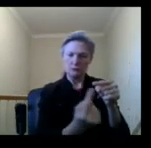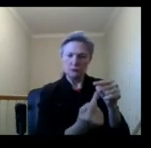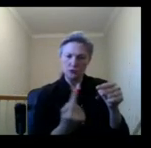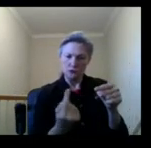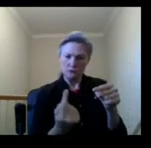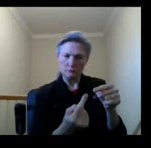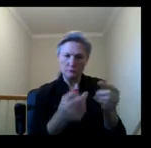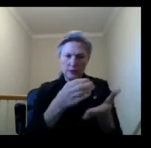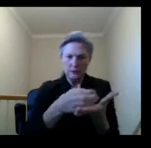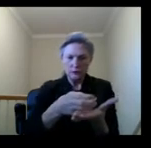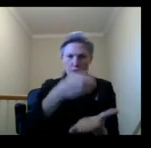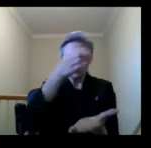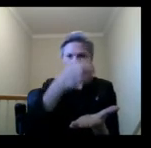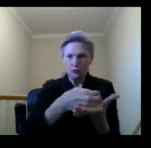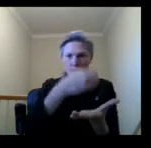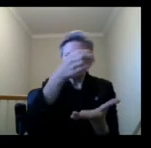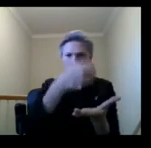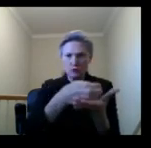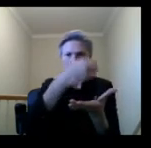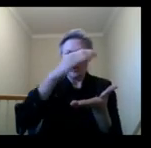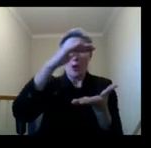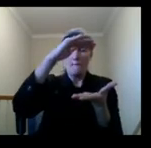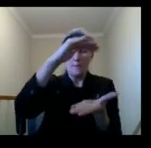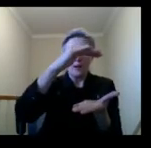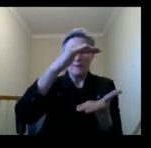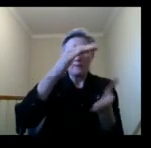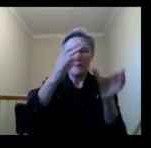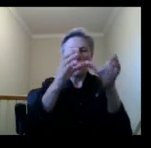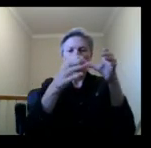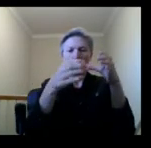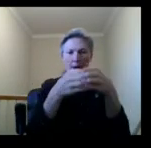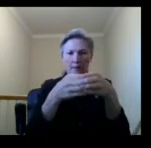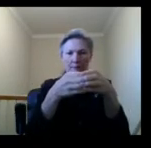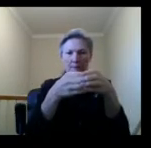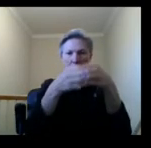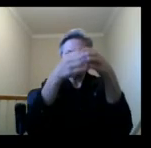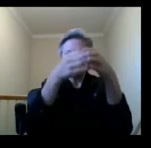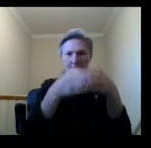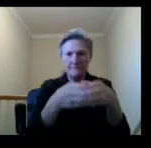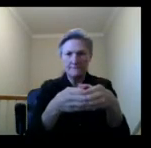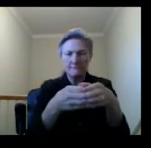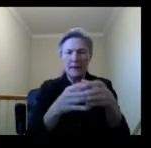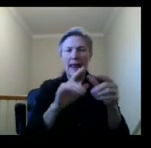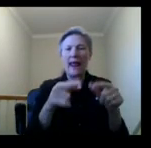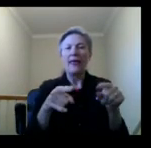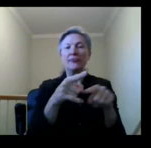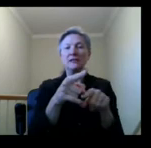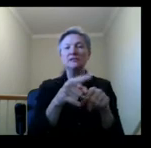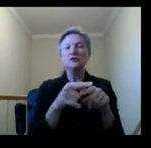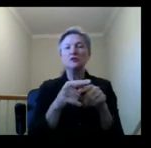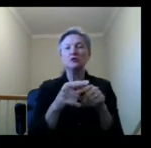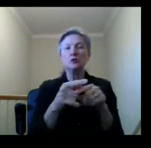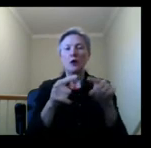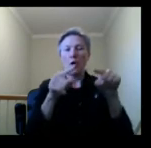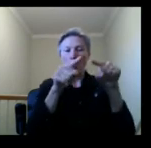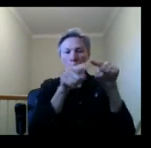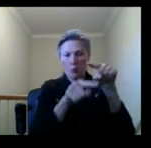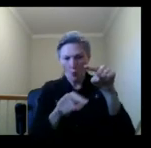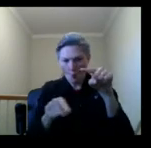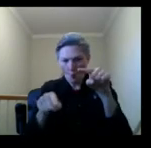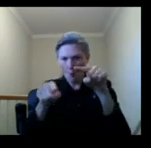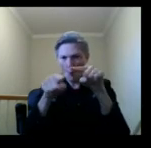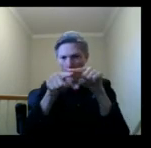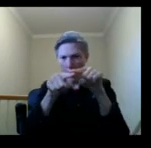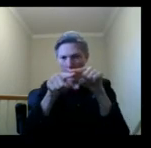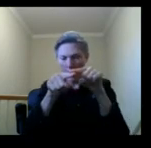Okay, so this is a cylinder, so a can of soup. And then this is also another example of a cylinder. So it's round, has a circle at the